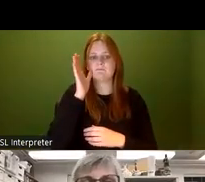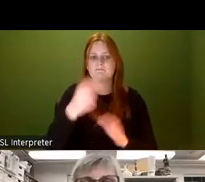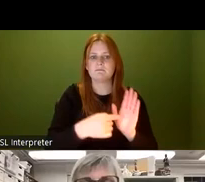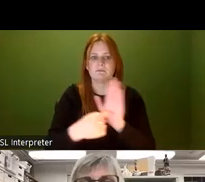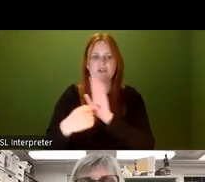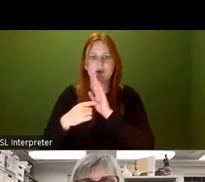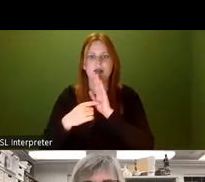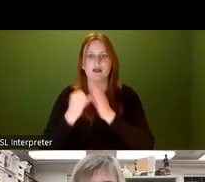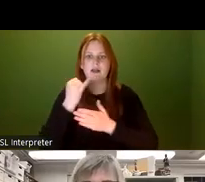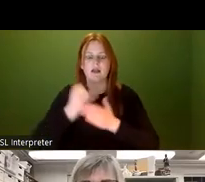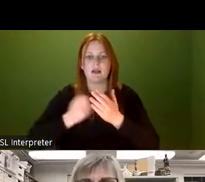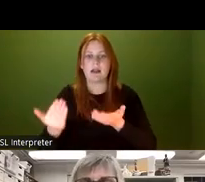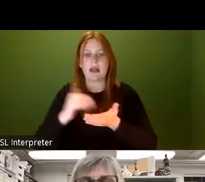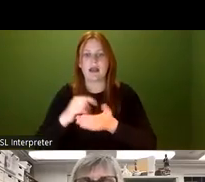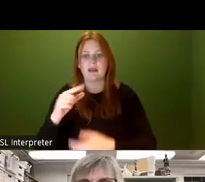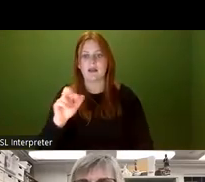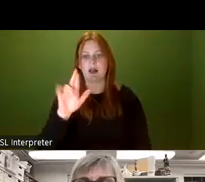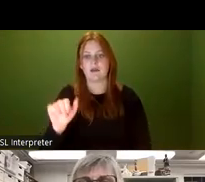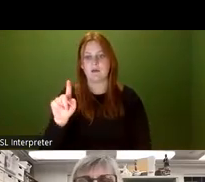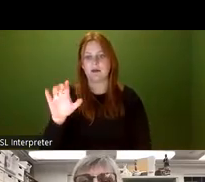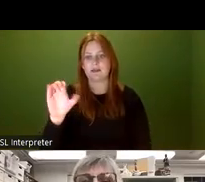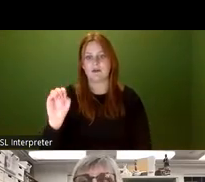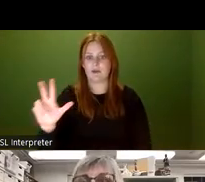again in Gallery 1C03,